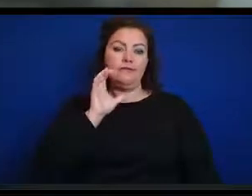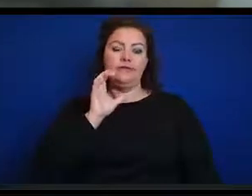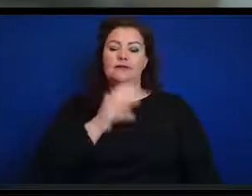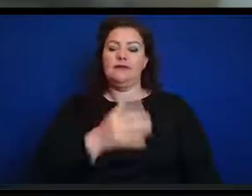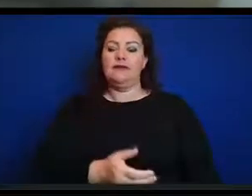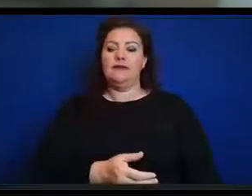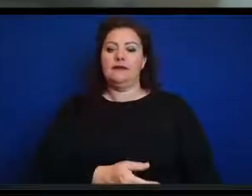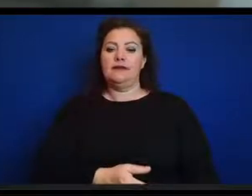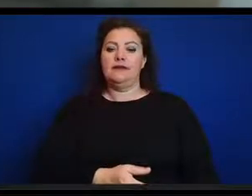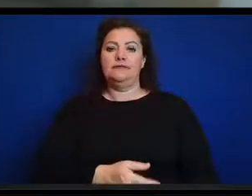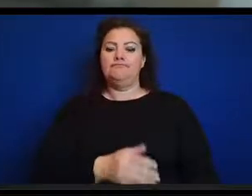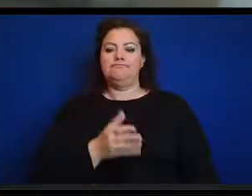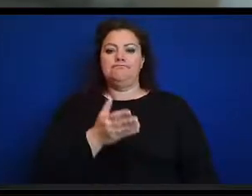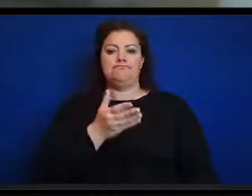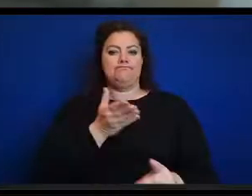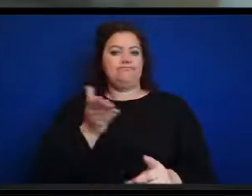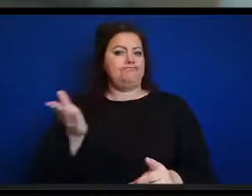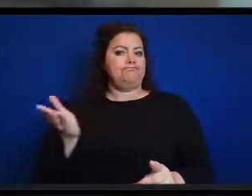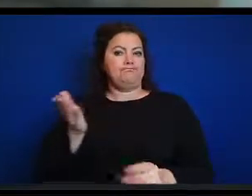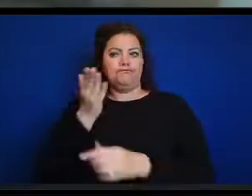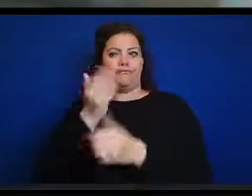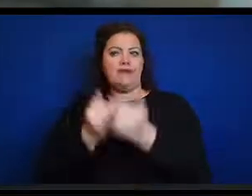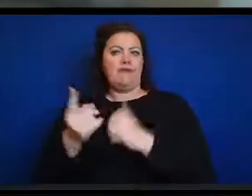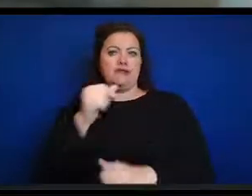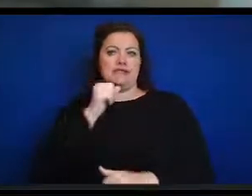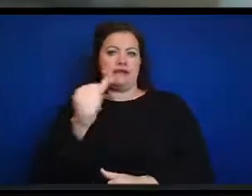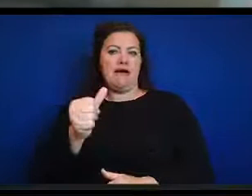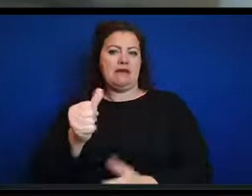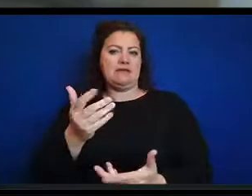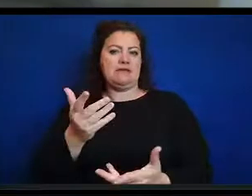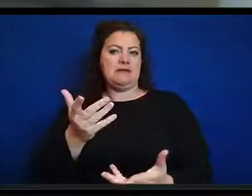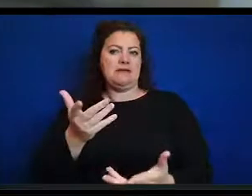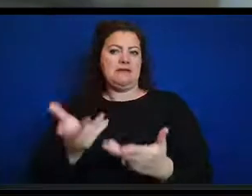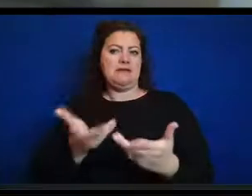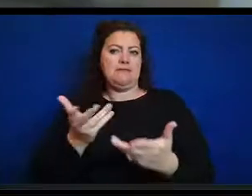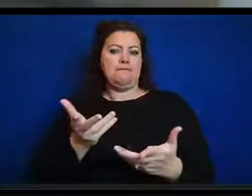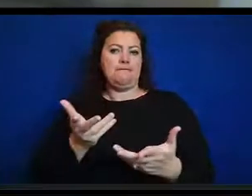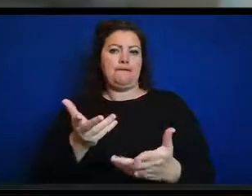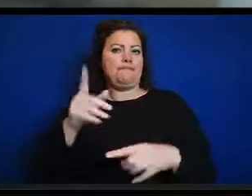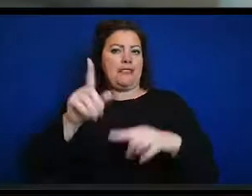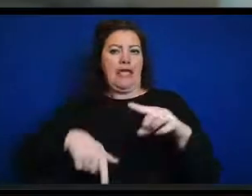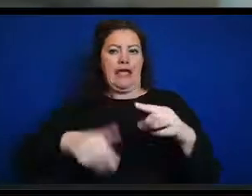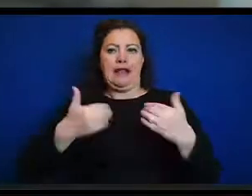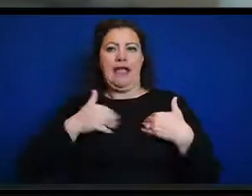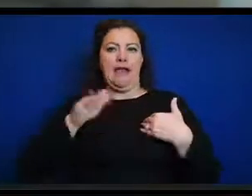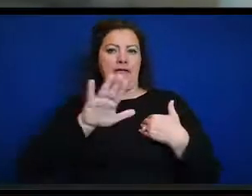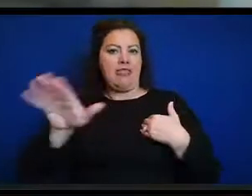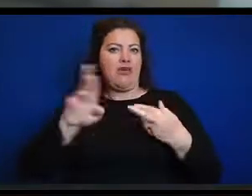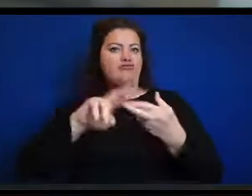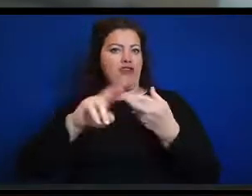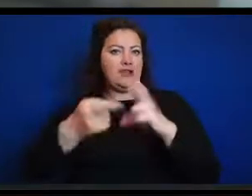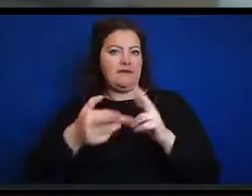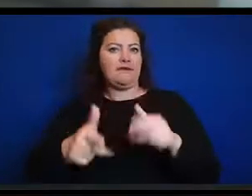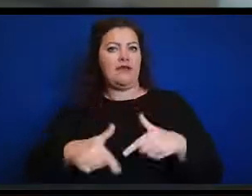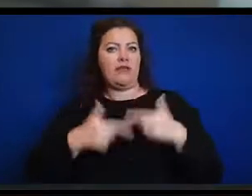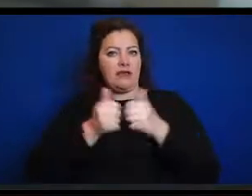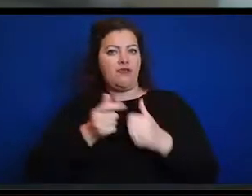Everyone is not in a position to have their relatives live with them, but the